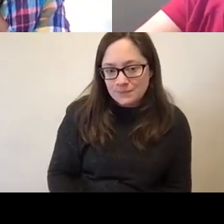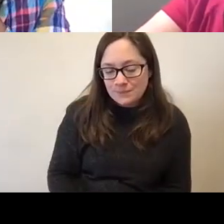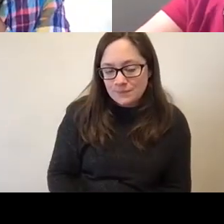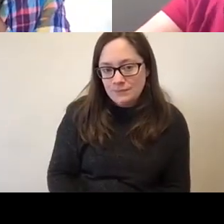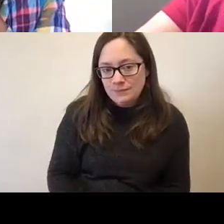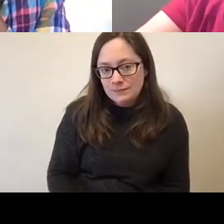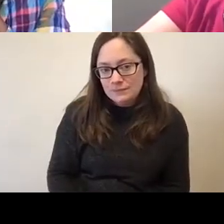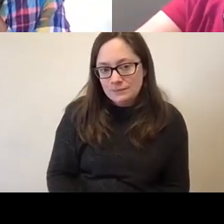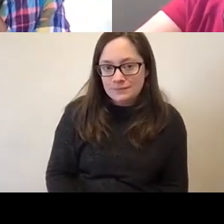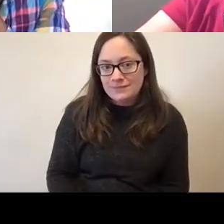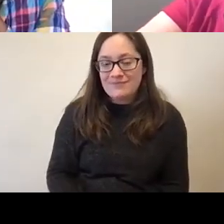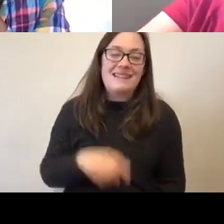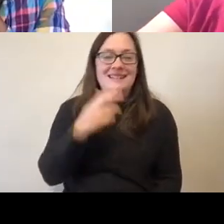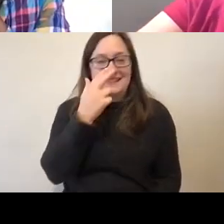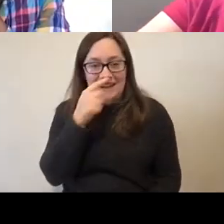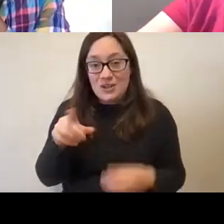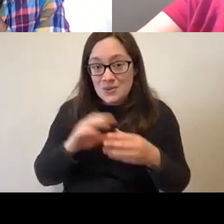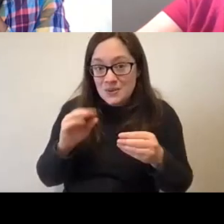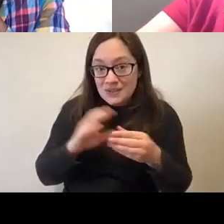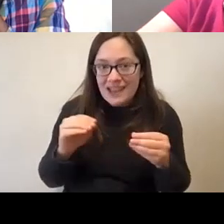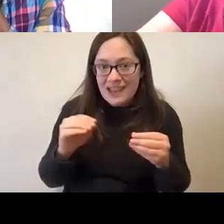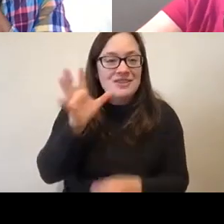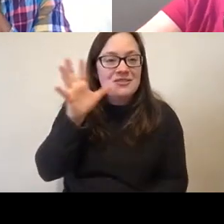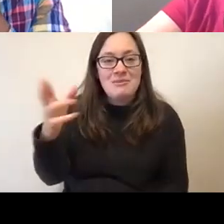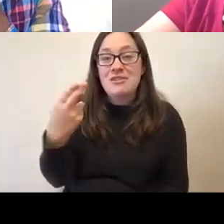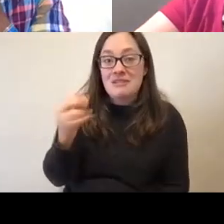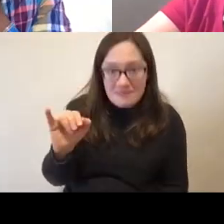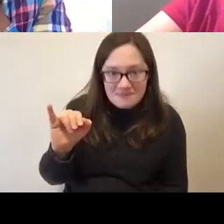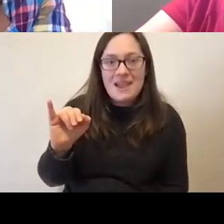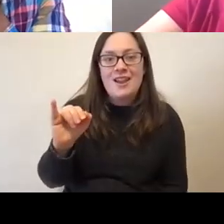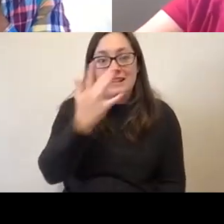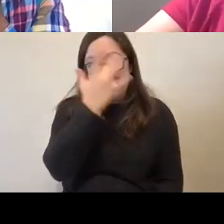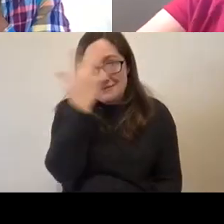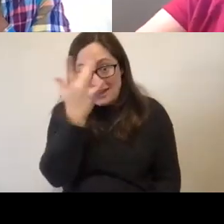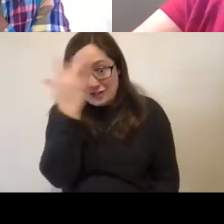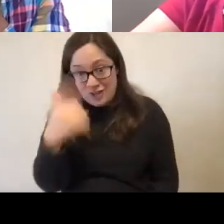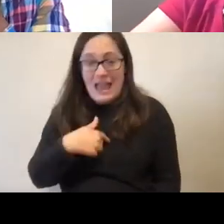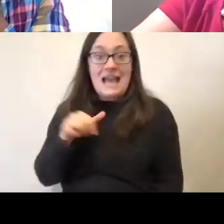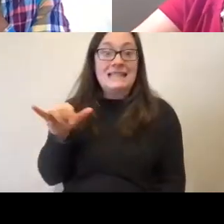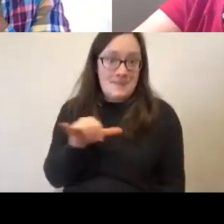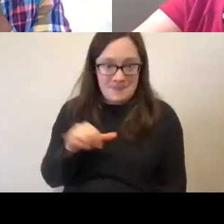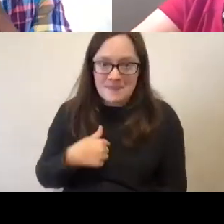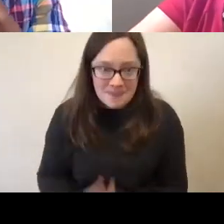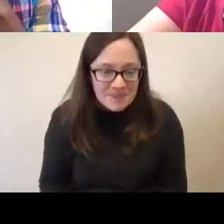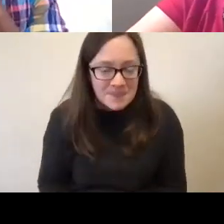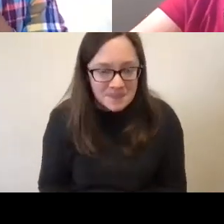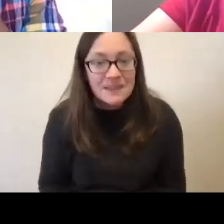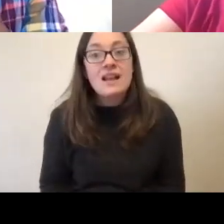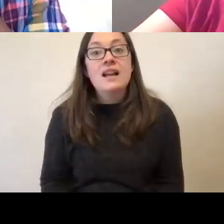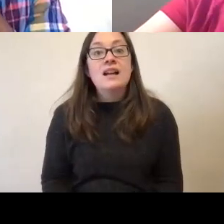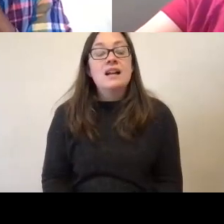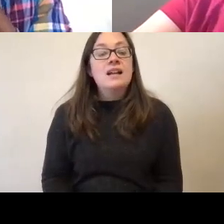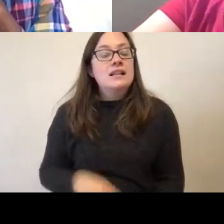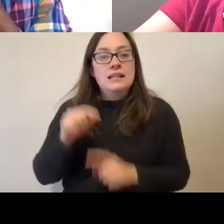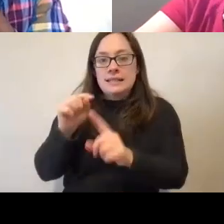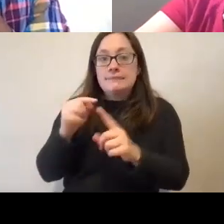Barbara, you said you have a grandmother who is hearing impaired and struggling with dementia, and I have the same situation, who still lives